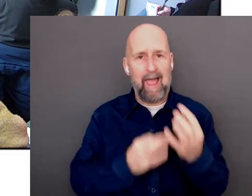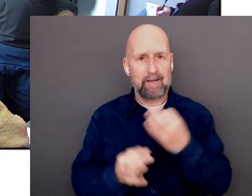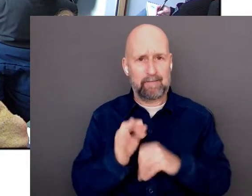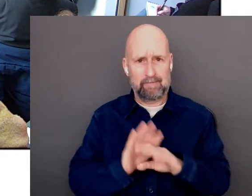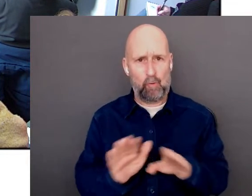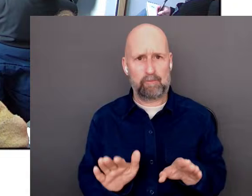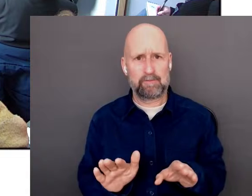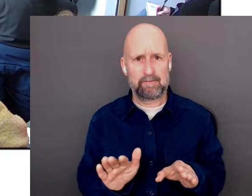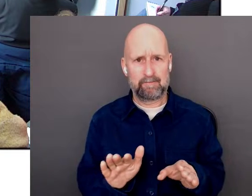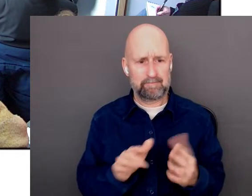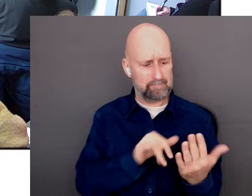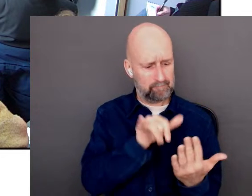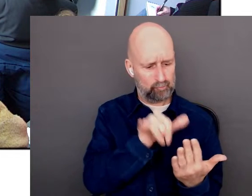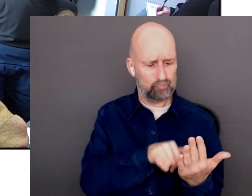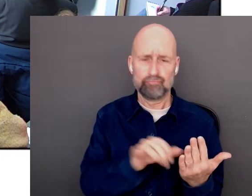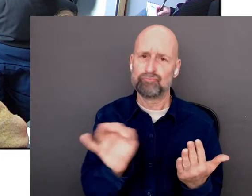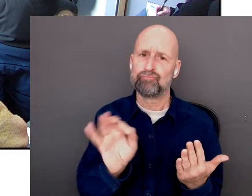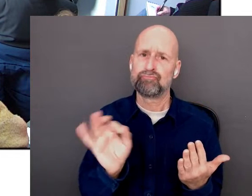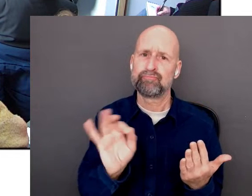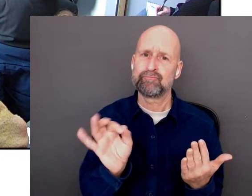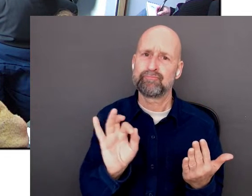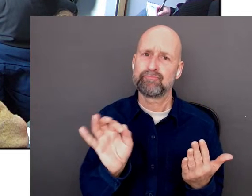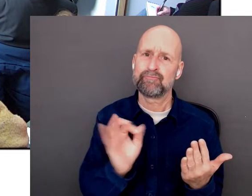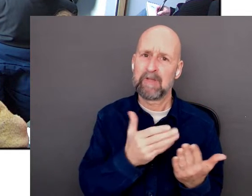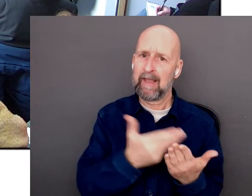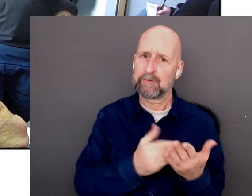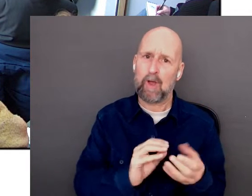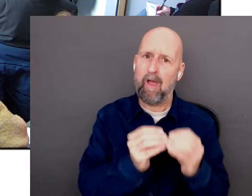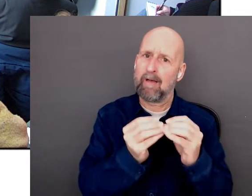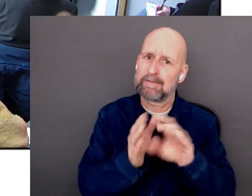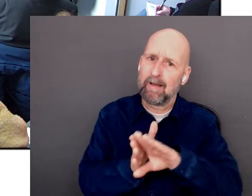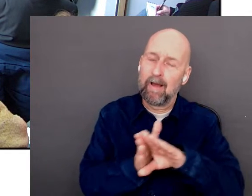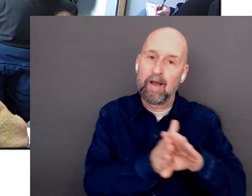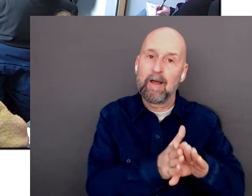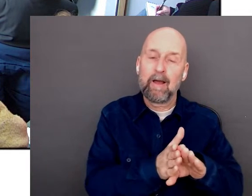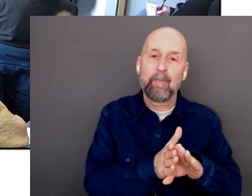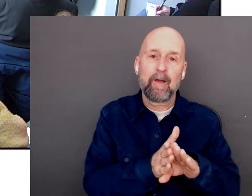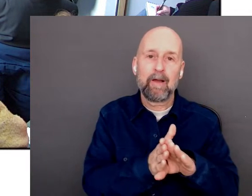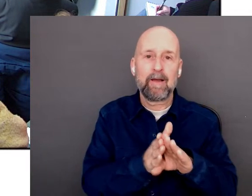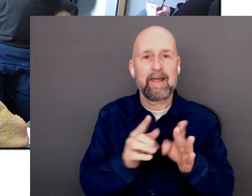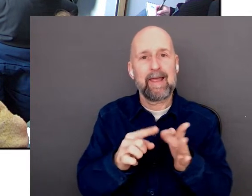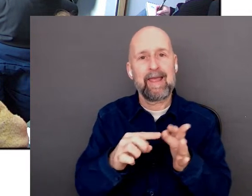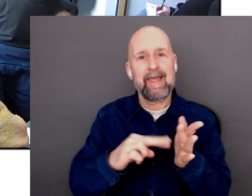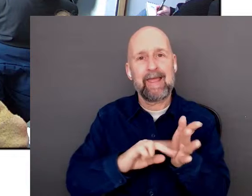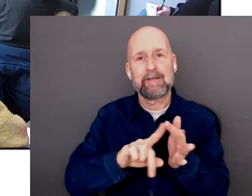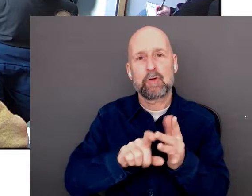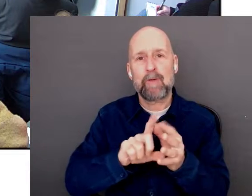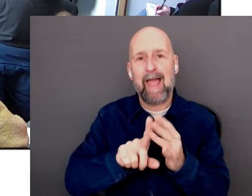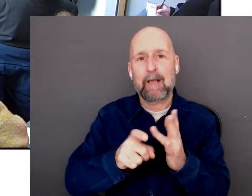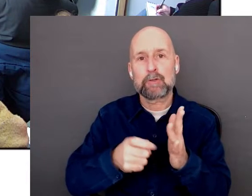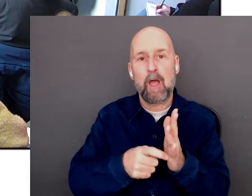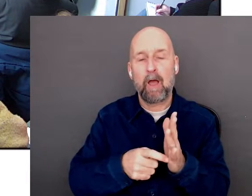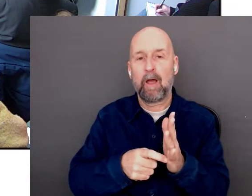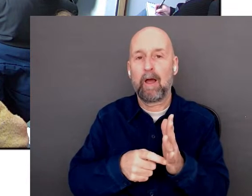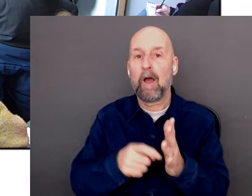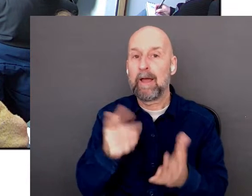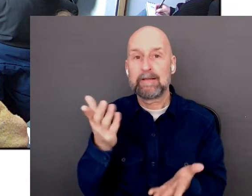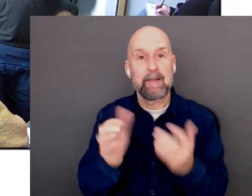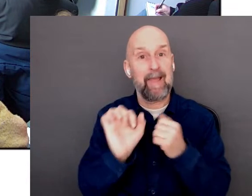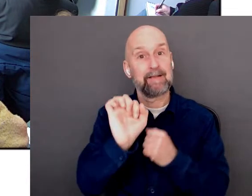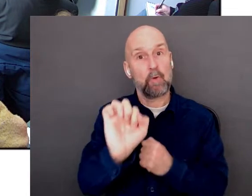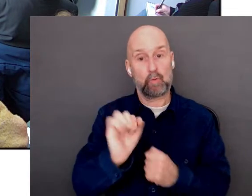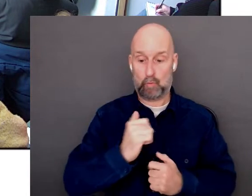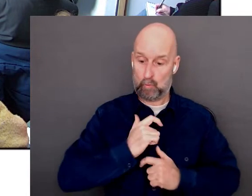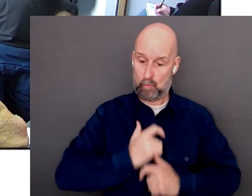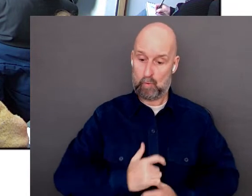a form of art. But we say interactor is kind of in between. So depending where you are in your state of